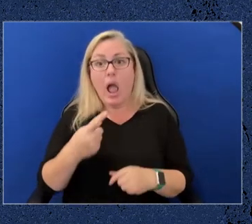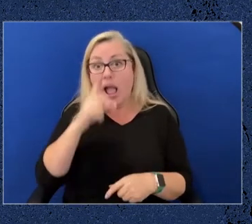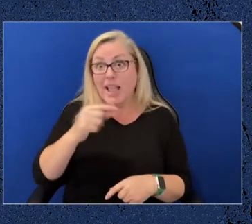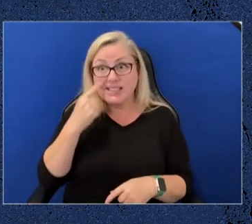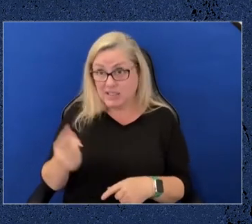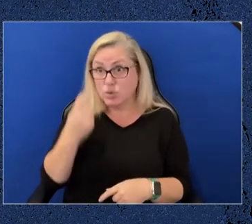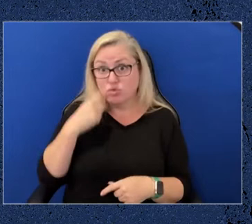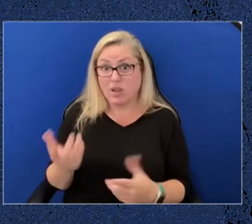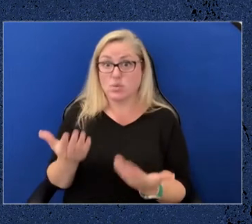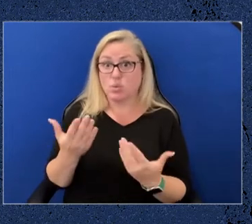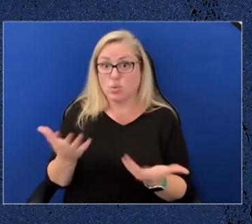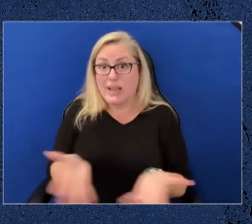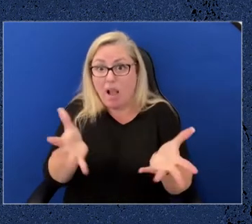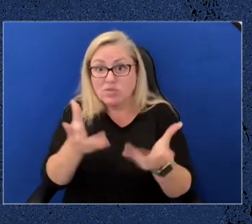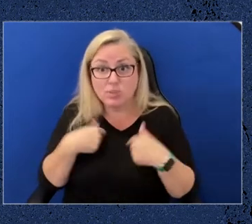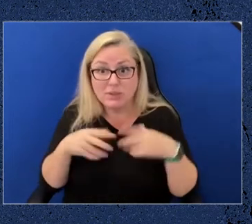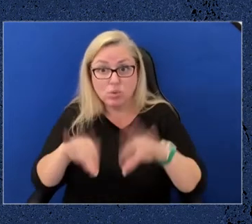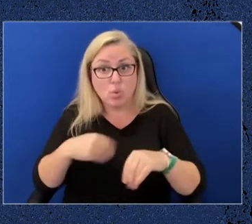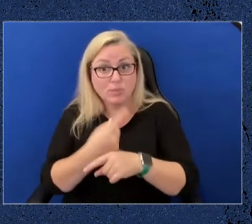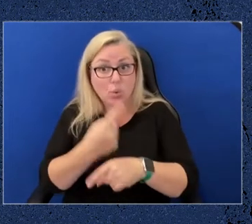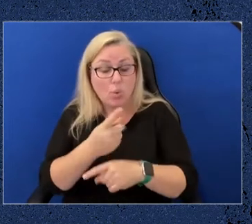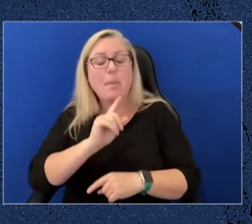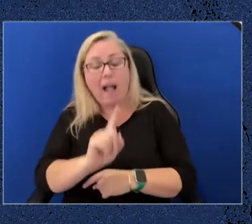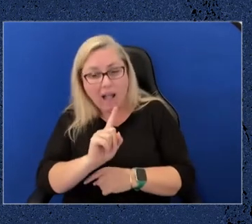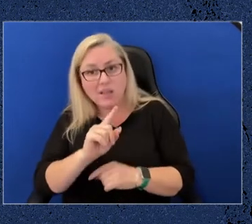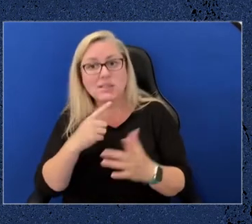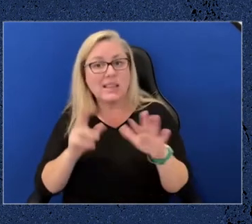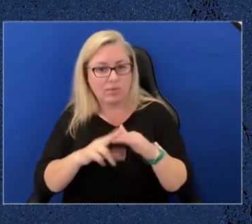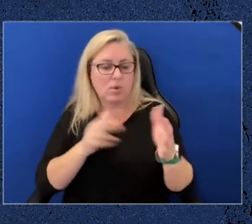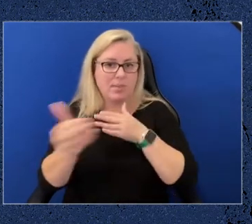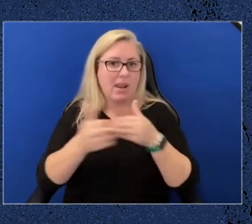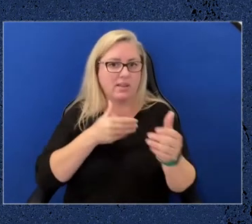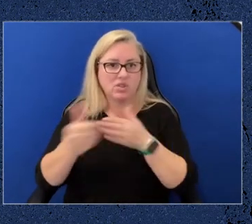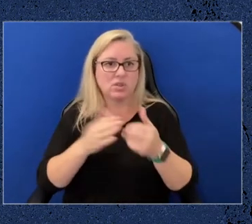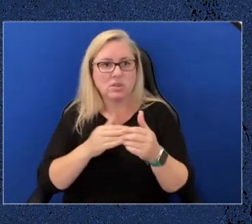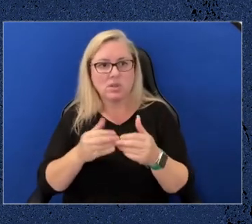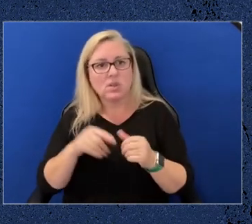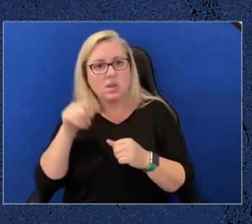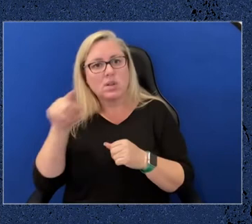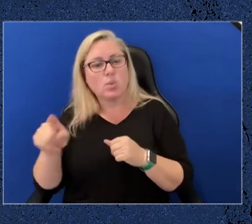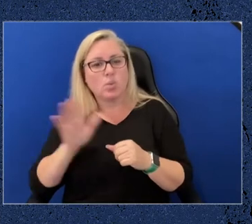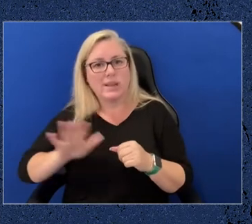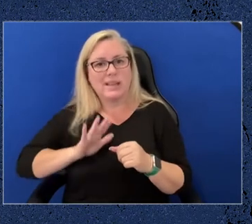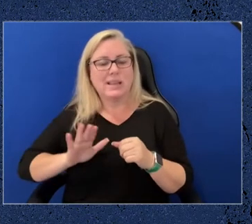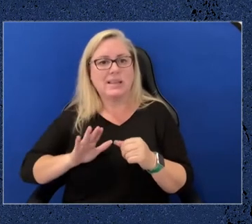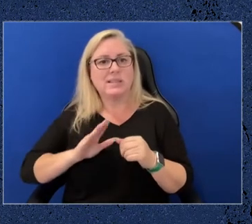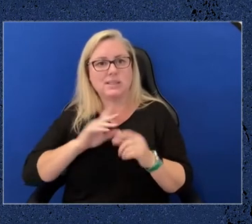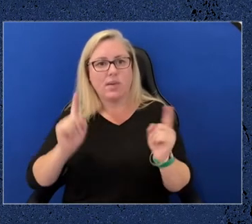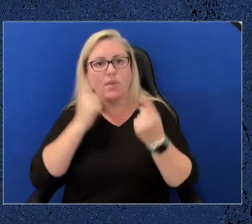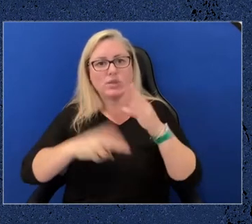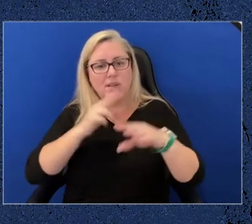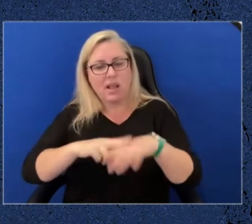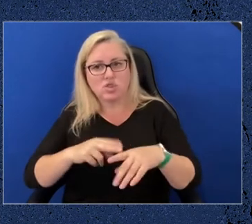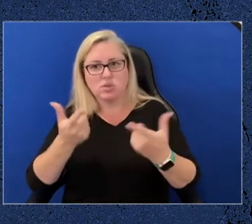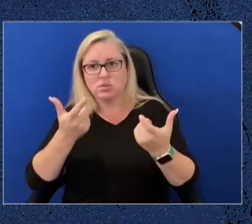We could manage water much better if we looked at it from a different lens, and I would suggest the Indigenous water science lens. And just a final